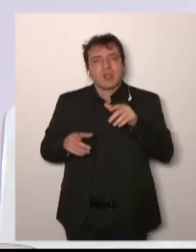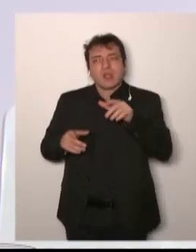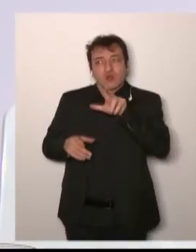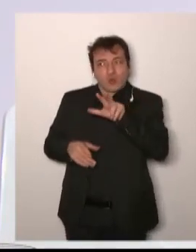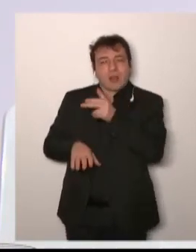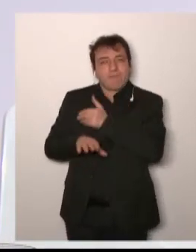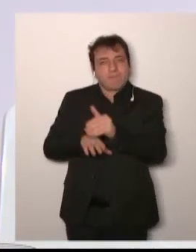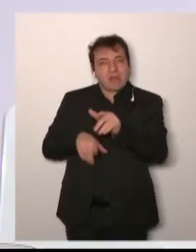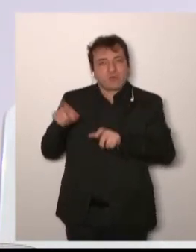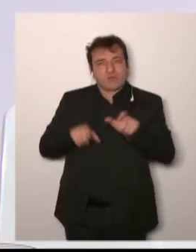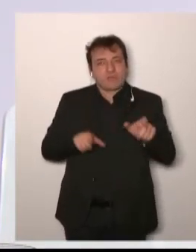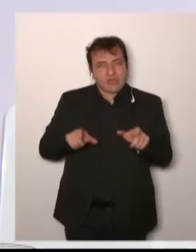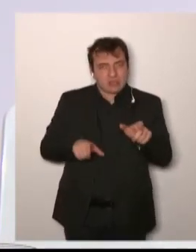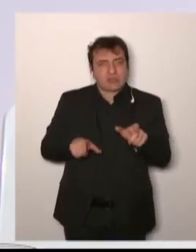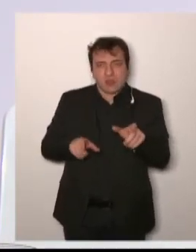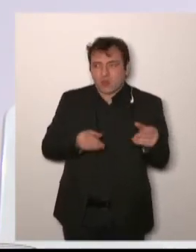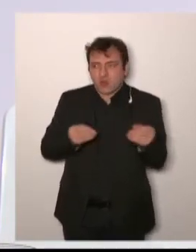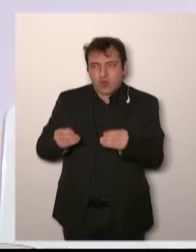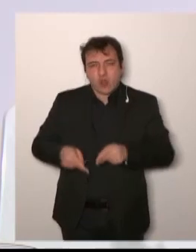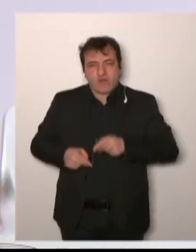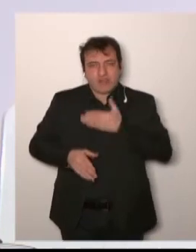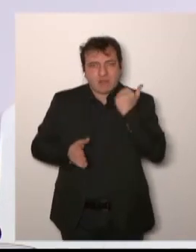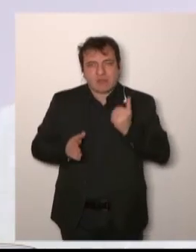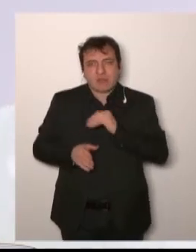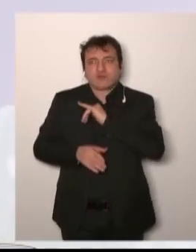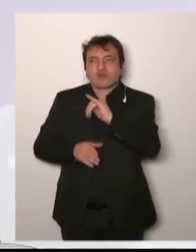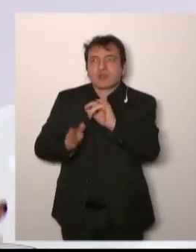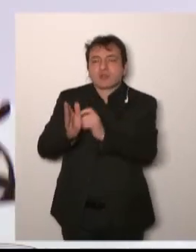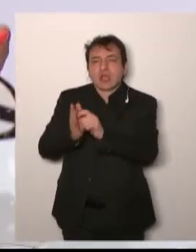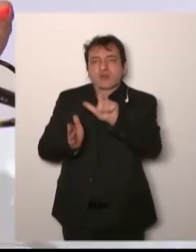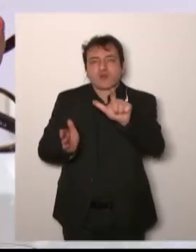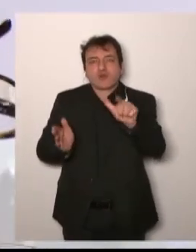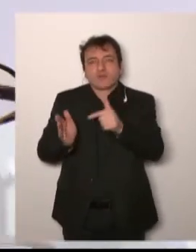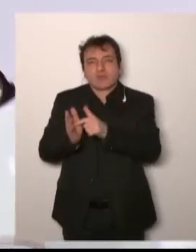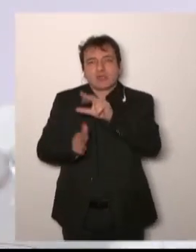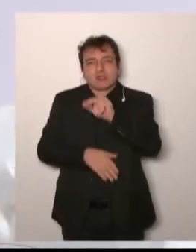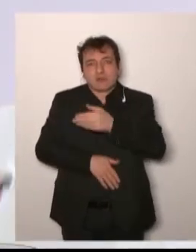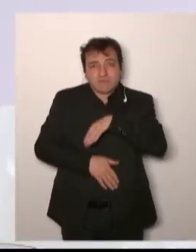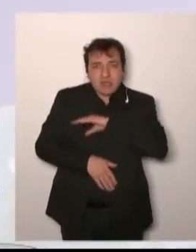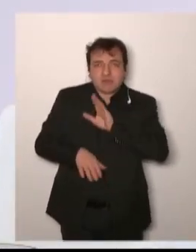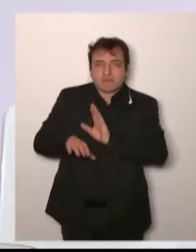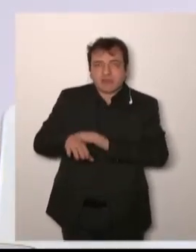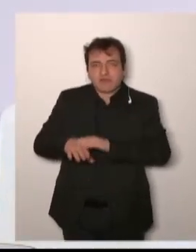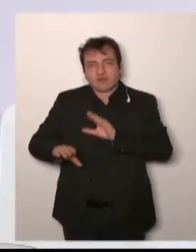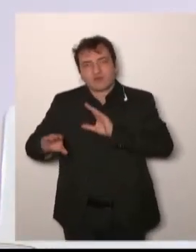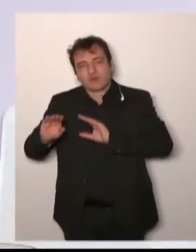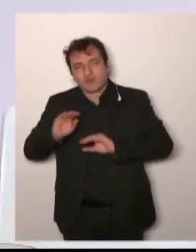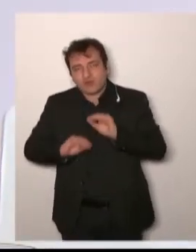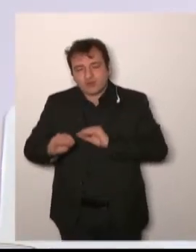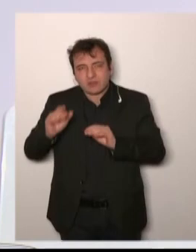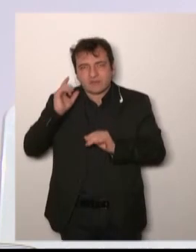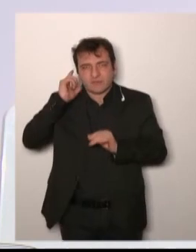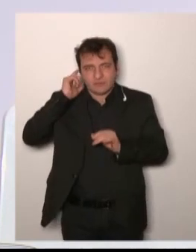by 2030 through prevention, through care, through cure, and for those affected already by